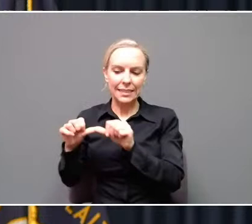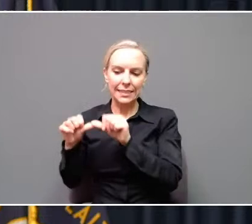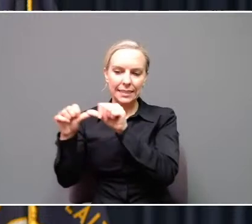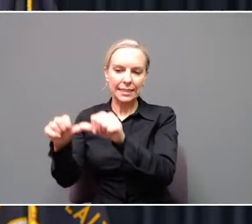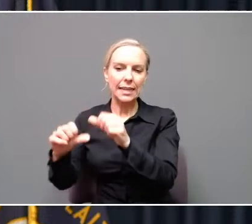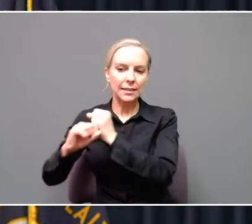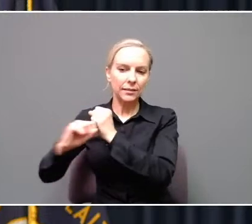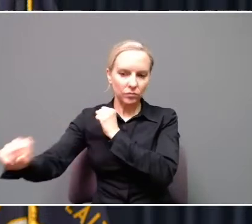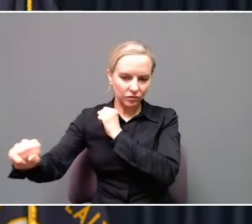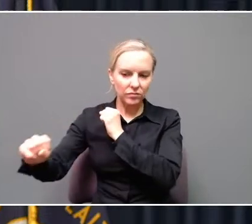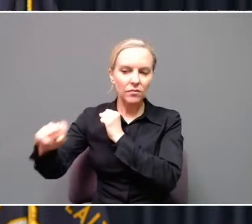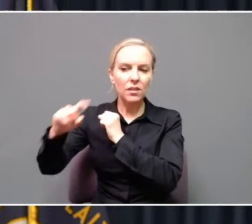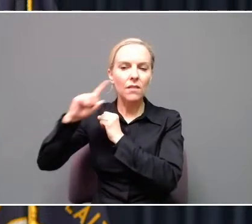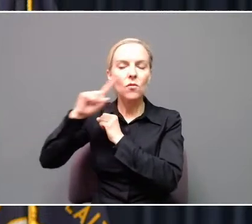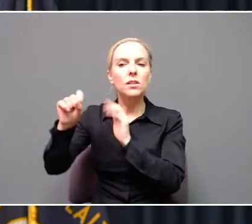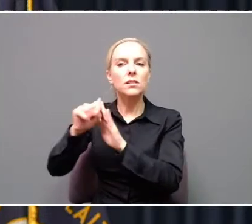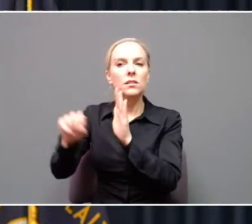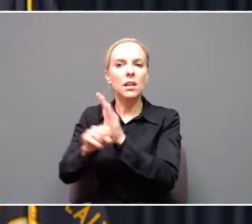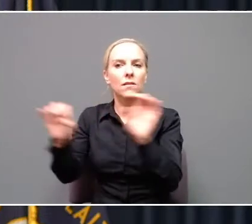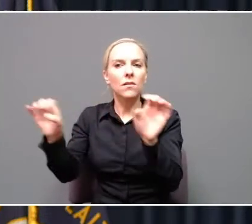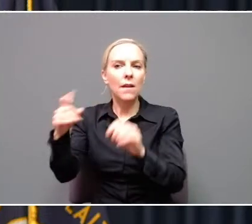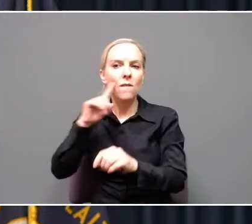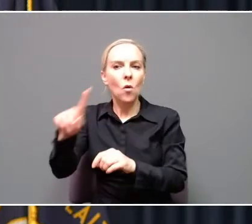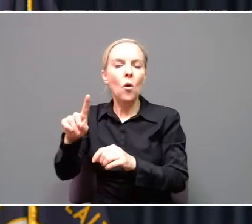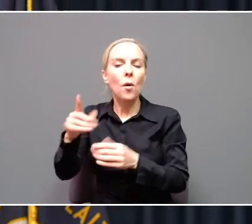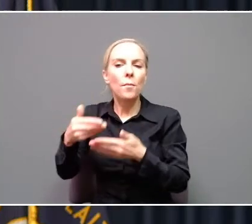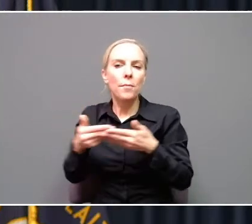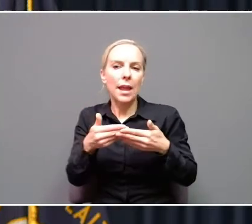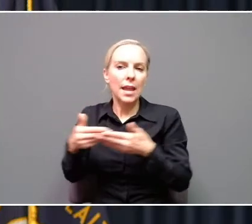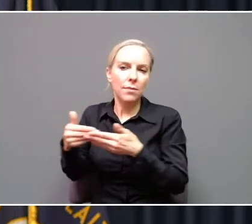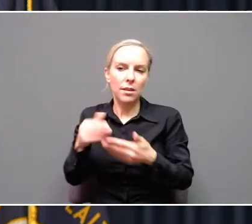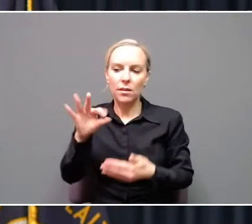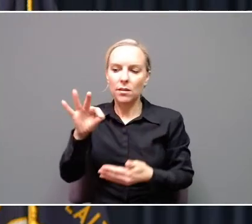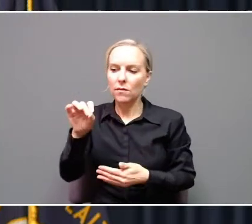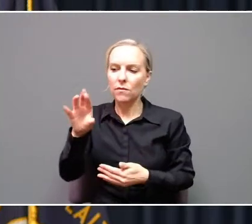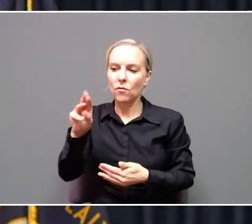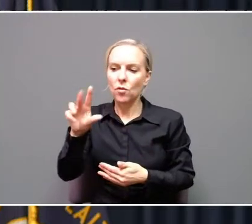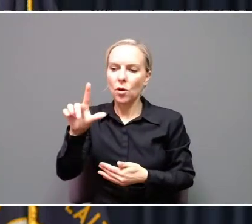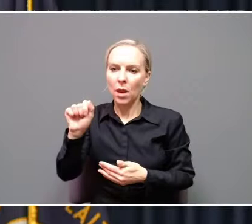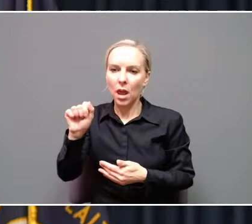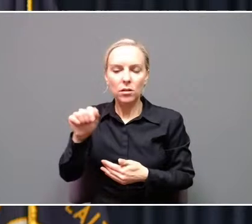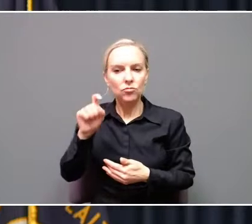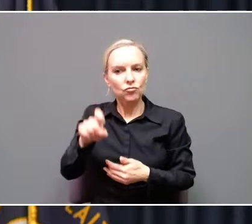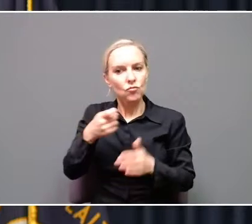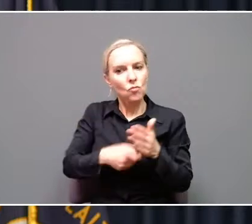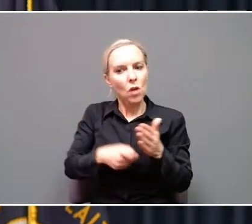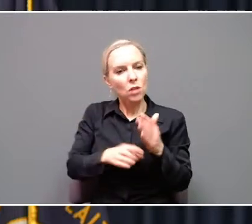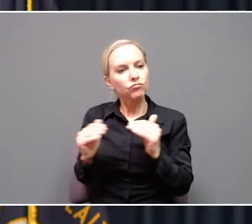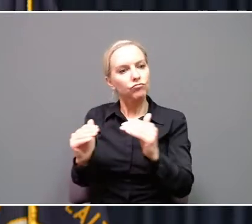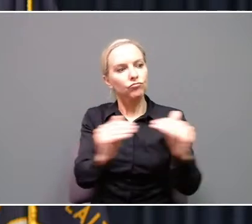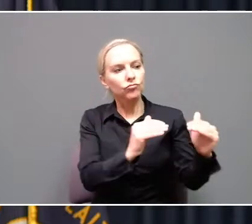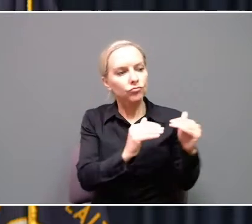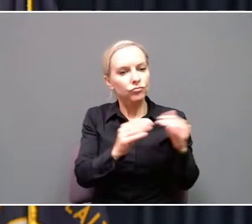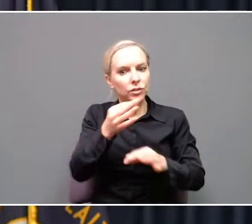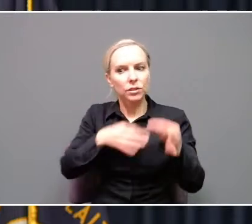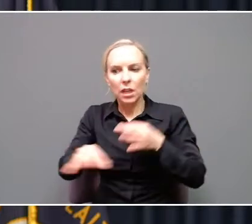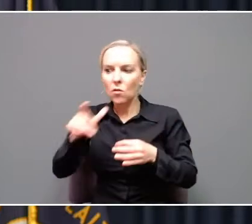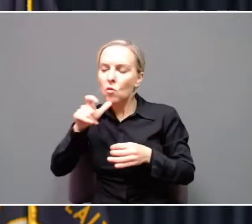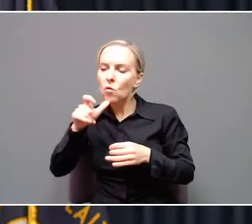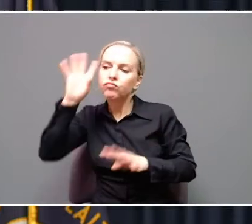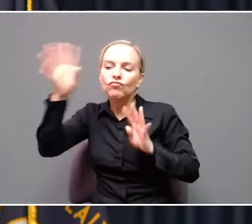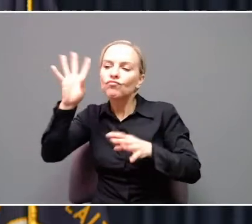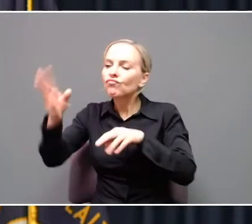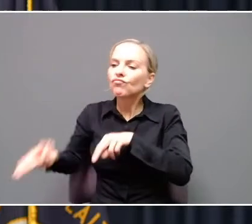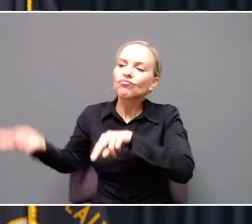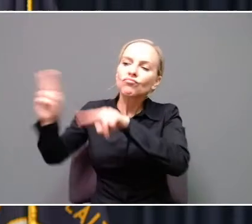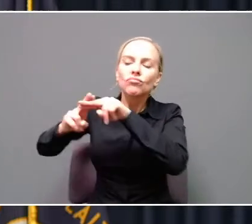of price gouging for baby formula. It's something that is still far too hard to get, and it's critical